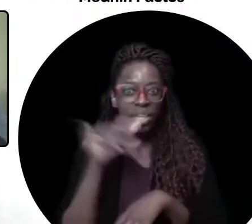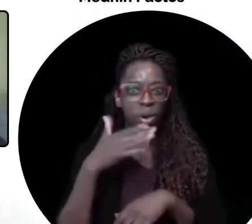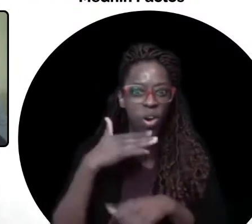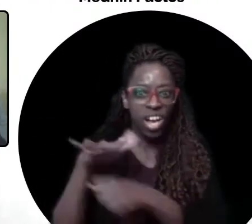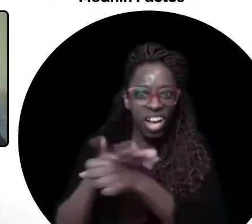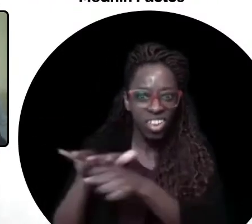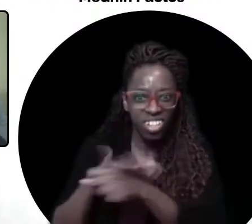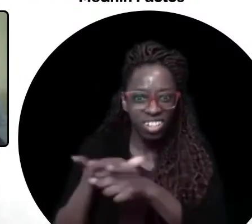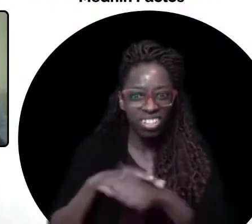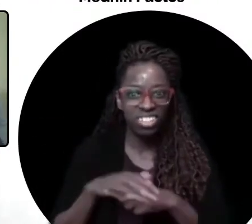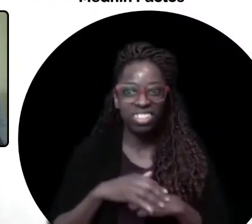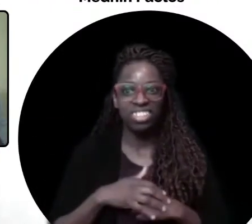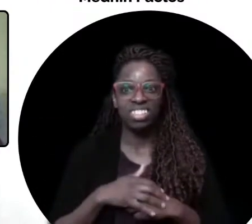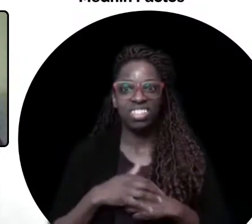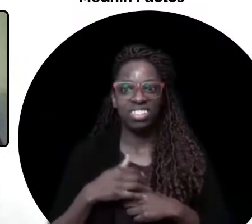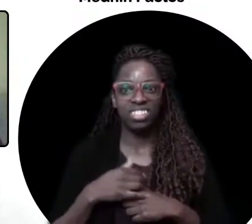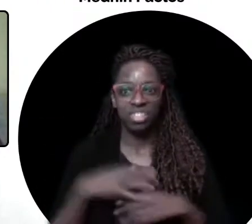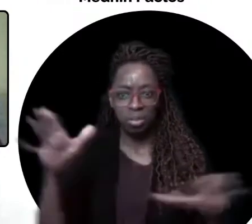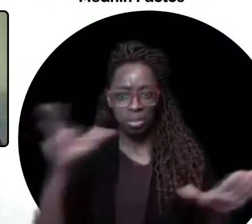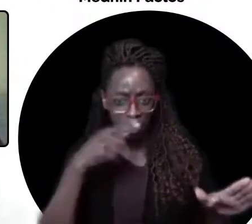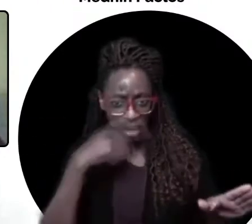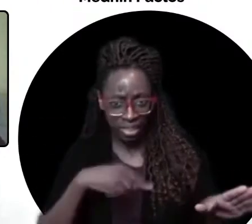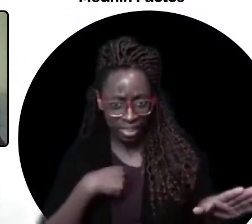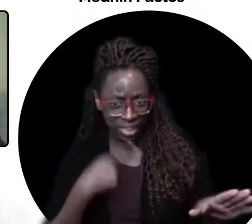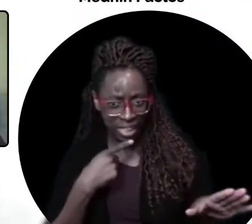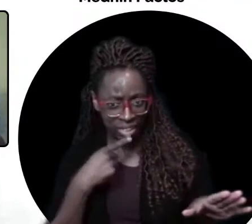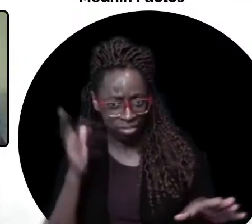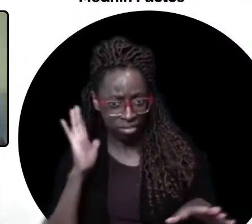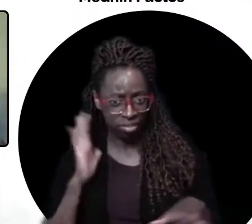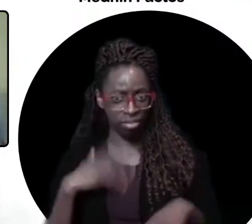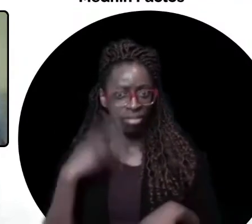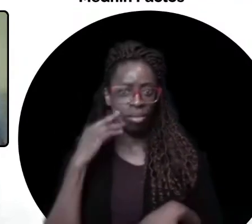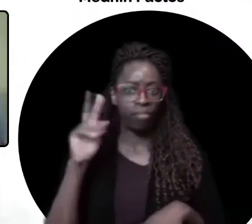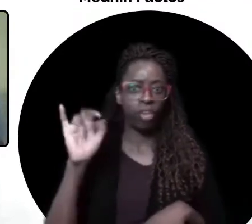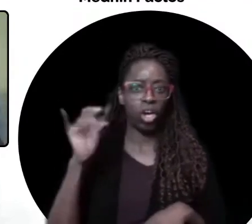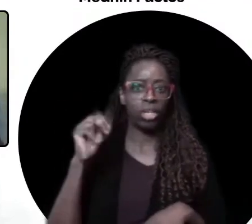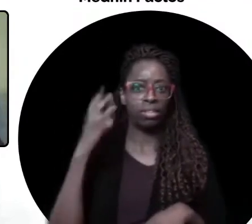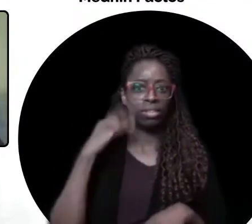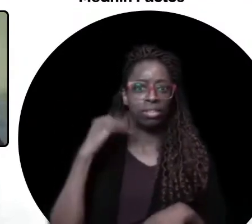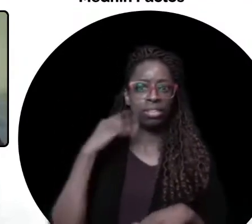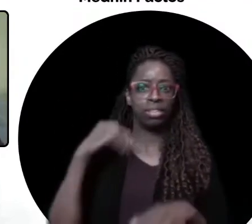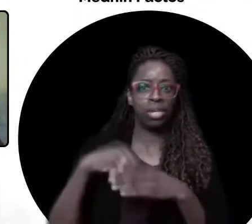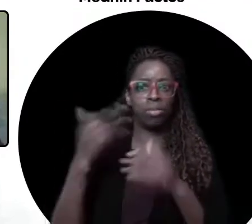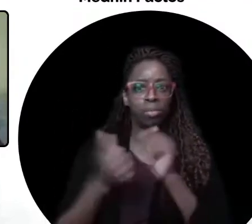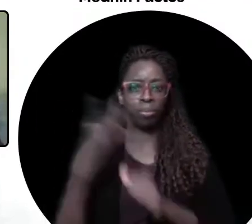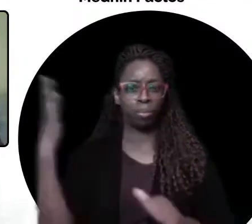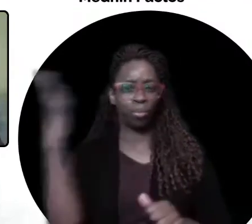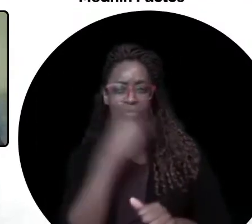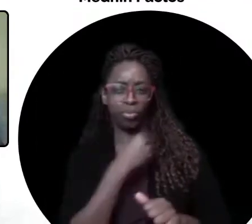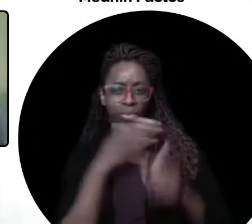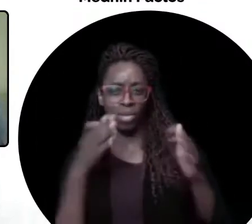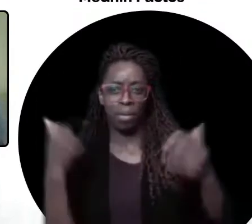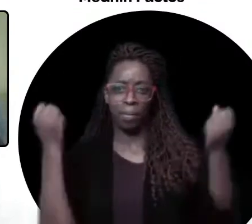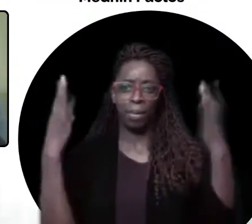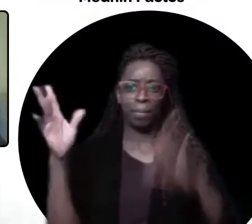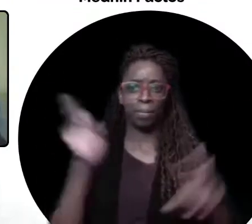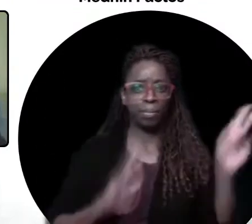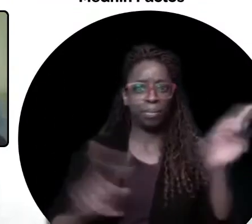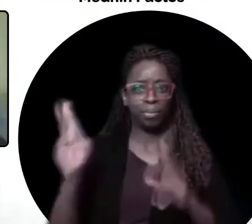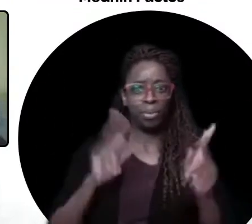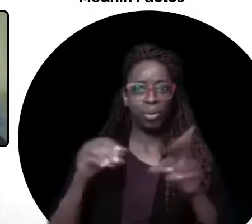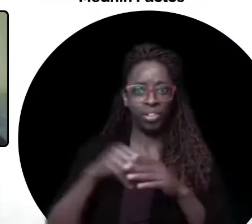you know, so many people are, we're in this place where we are, it's easier for us to connect, more organizers are